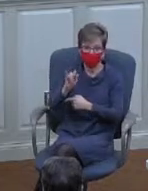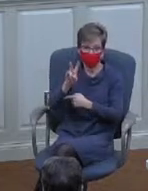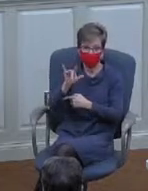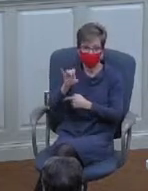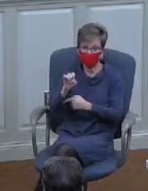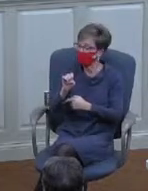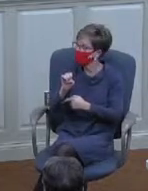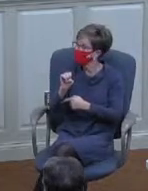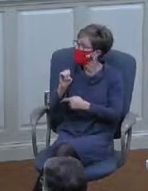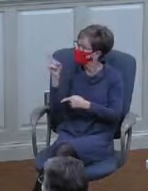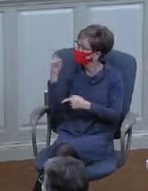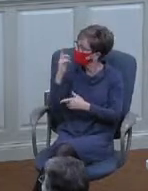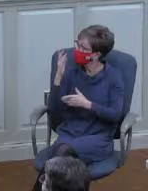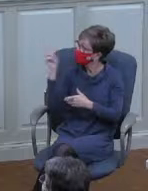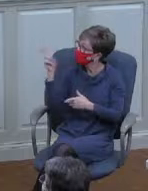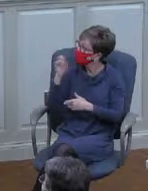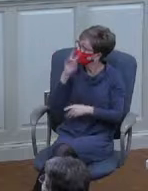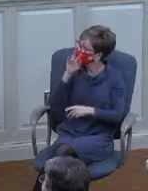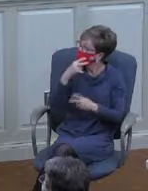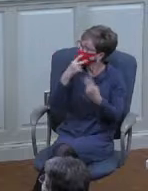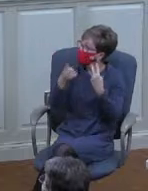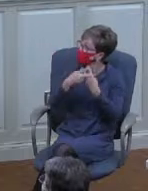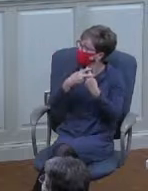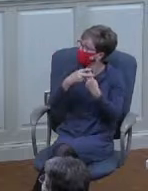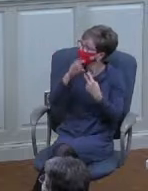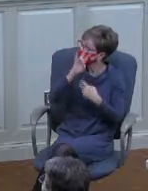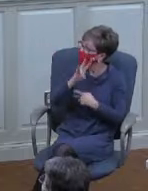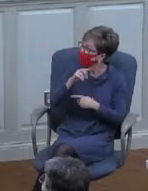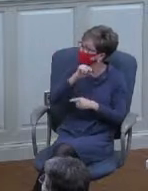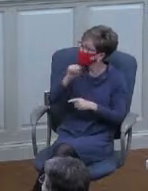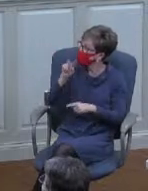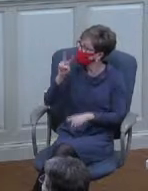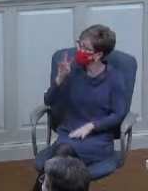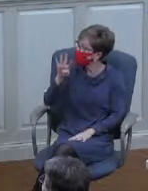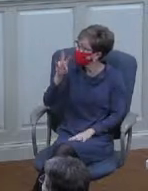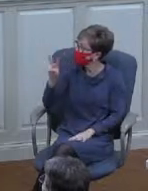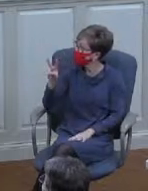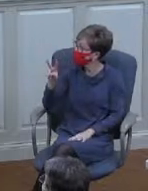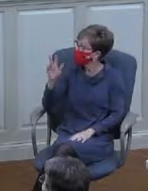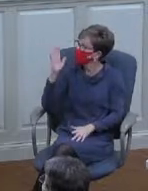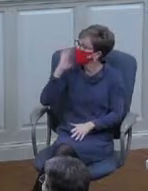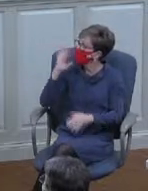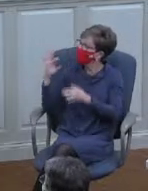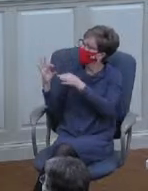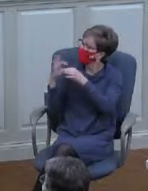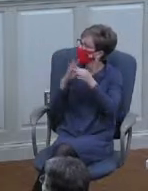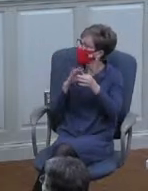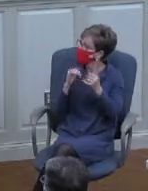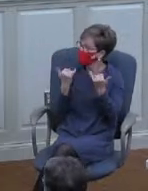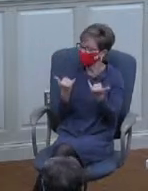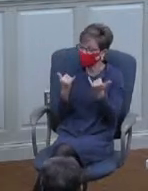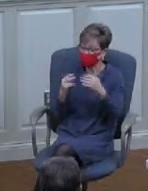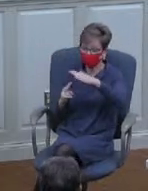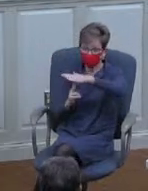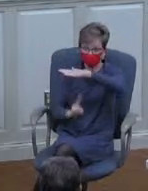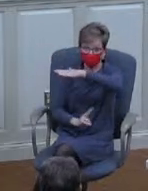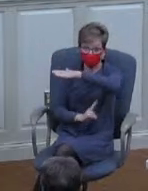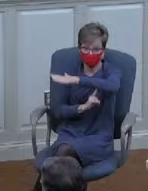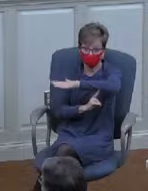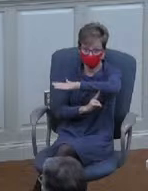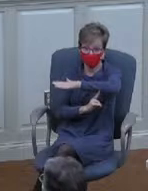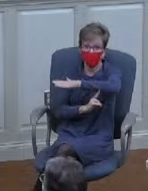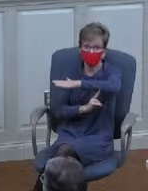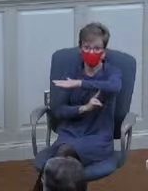It's KYTC item 7-242. So this is tied to the existing bridge